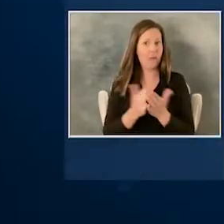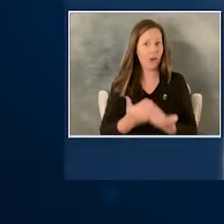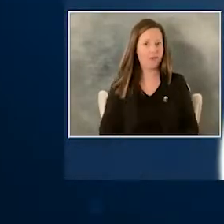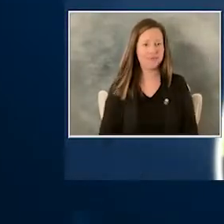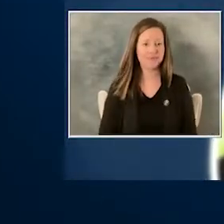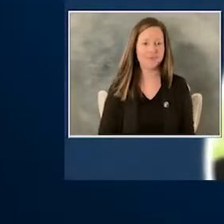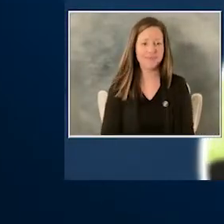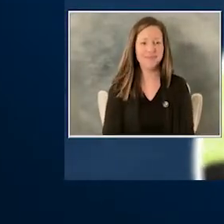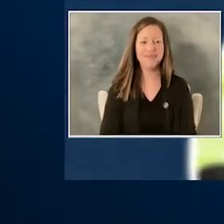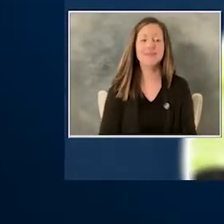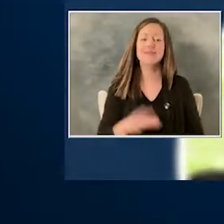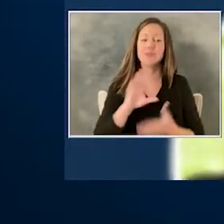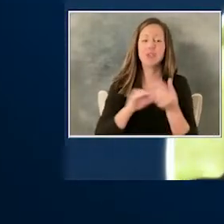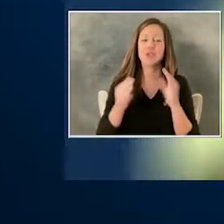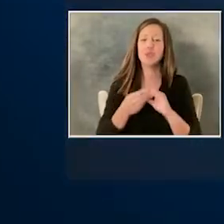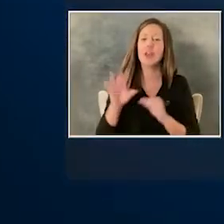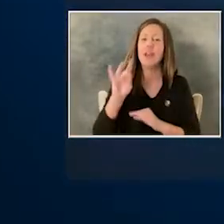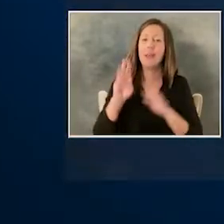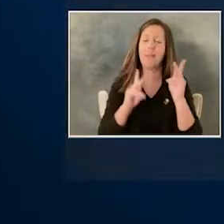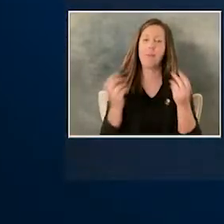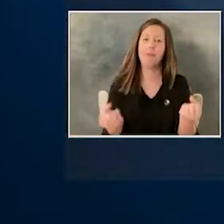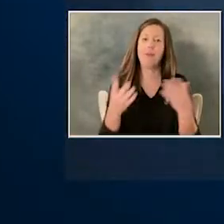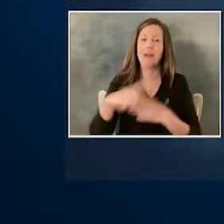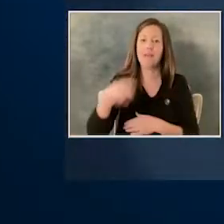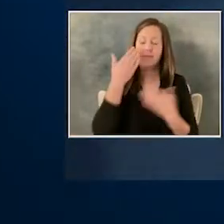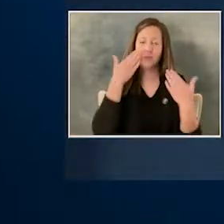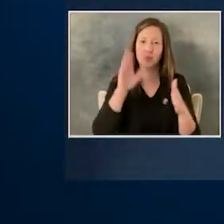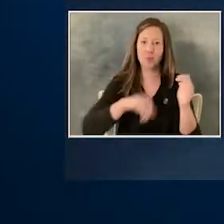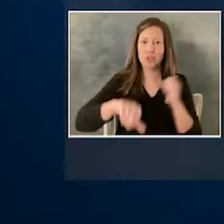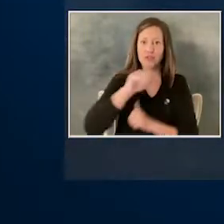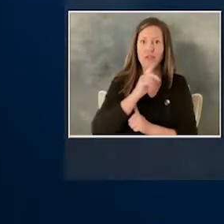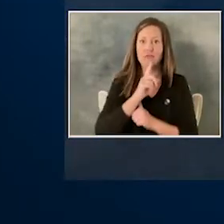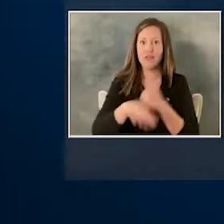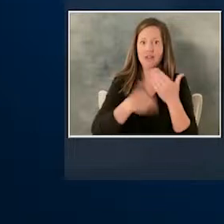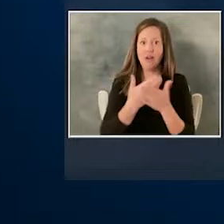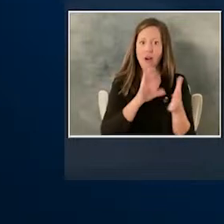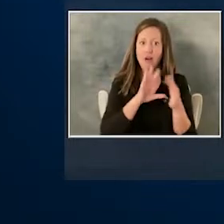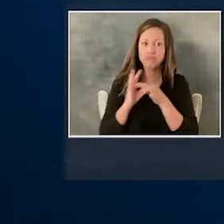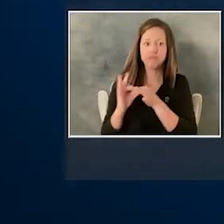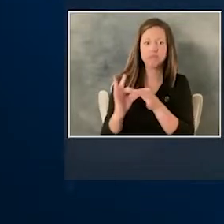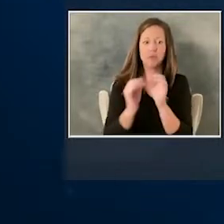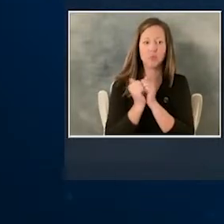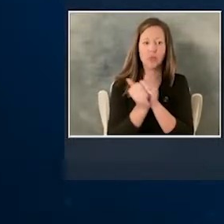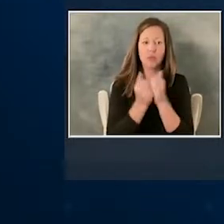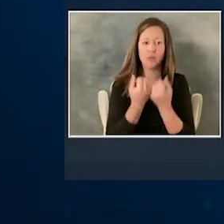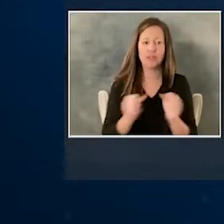8 people, many of them strangers, who came together to save 4 lives.